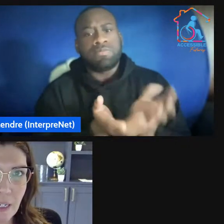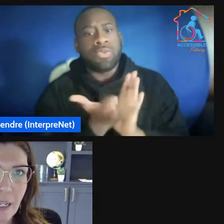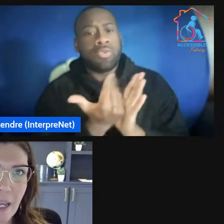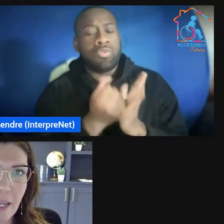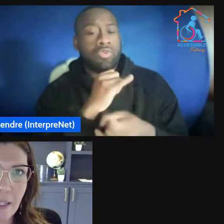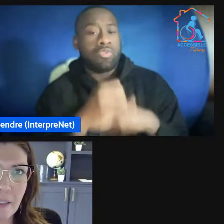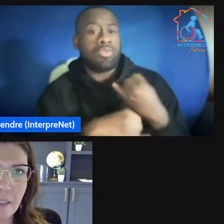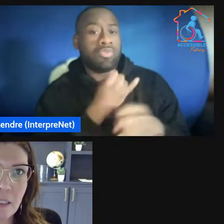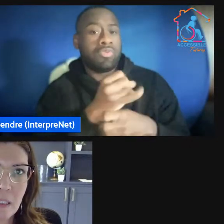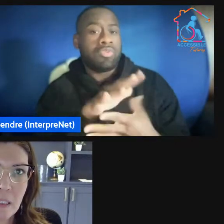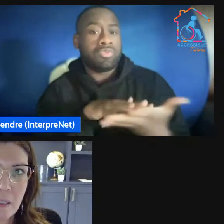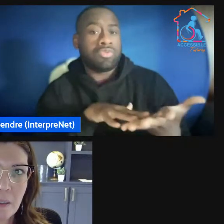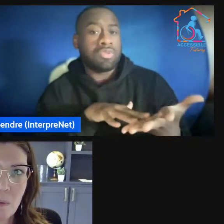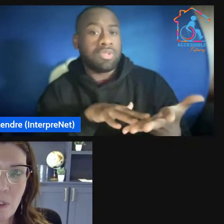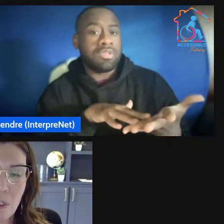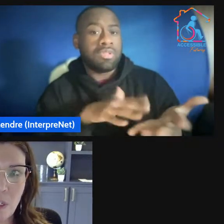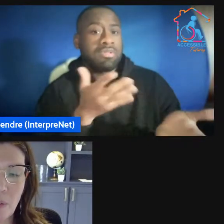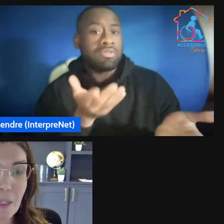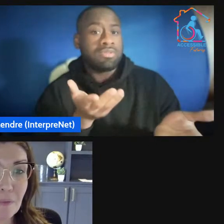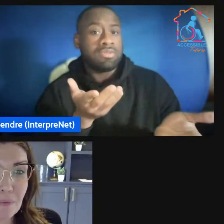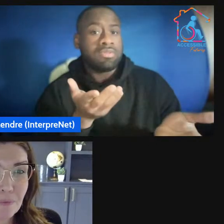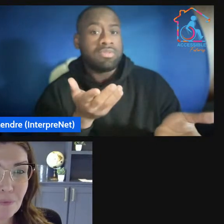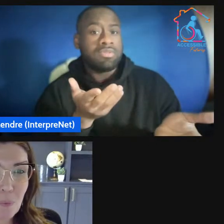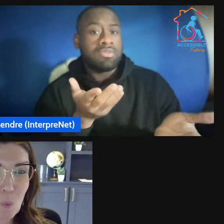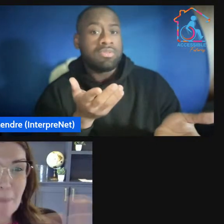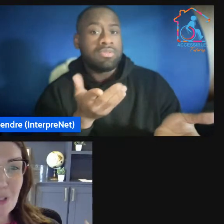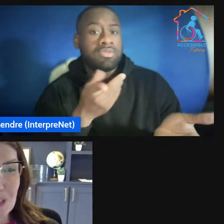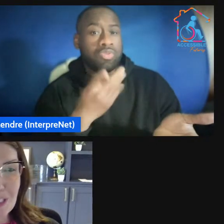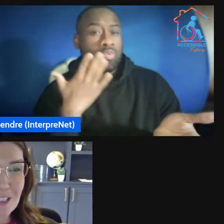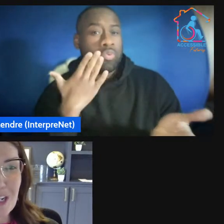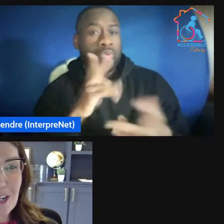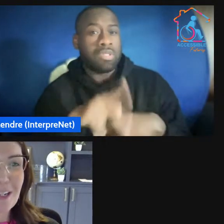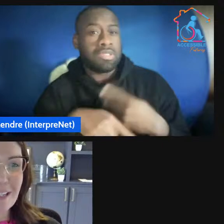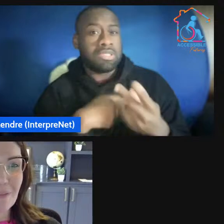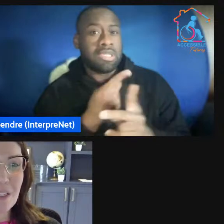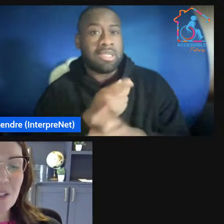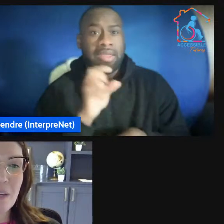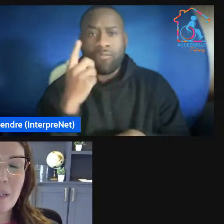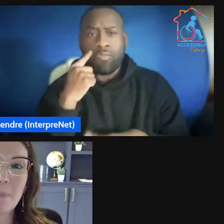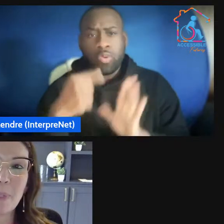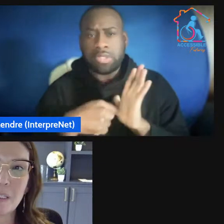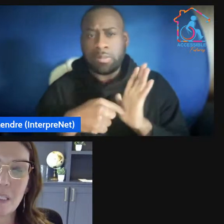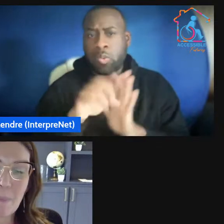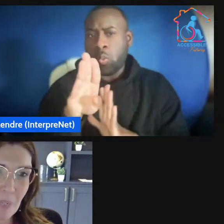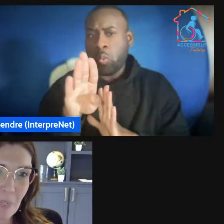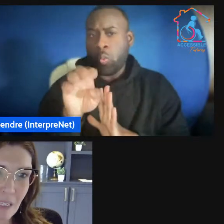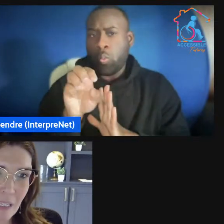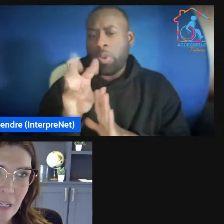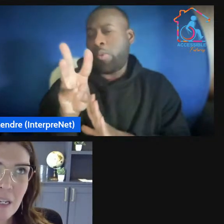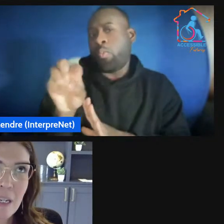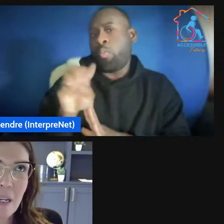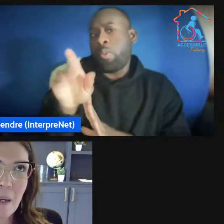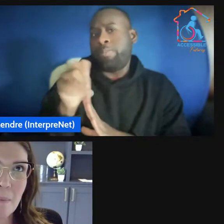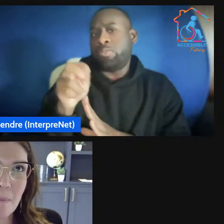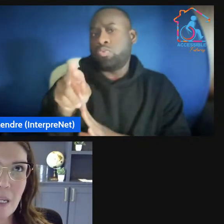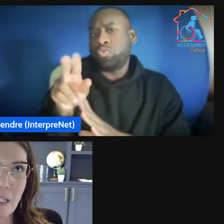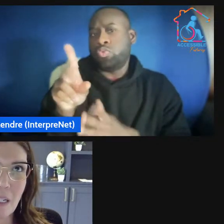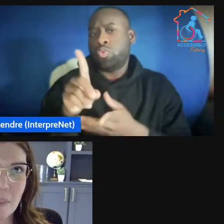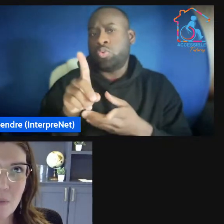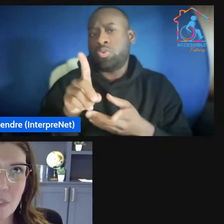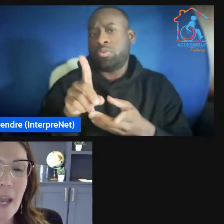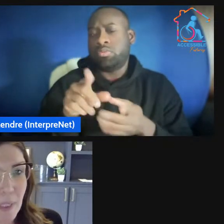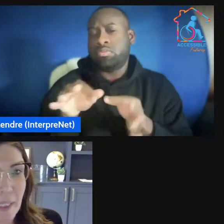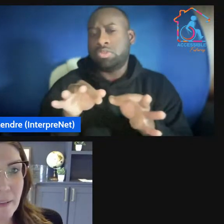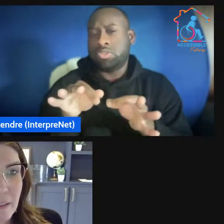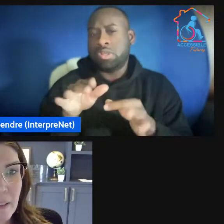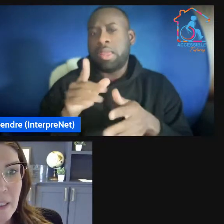universal design and, you know, the kind of Webster dictionary definition of it. But to me, it comes